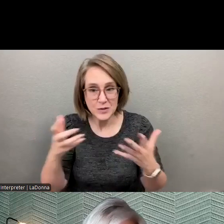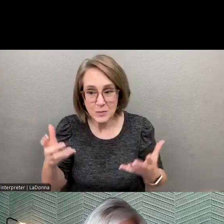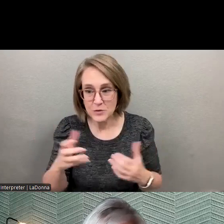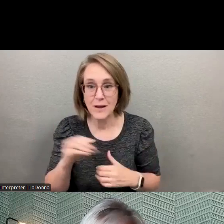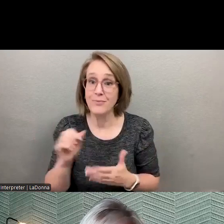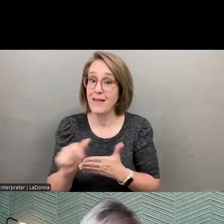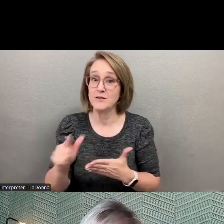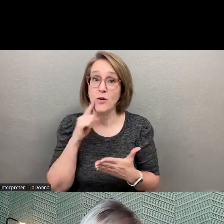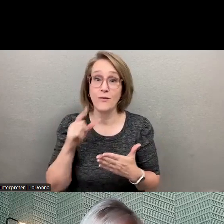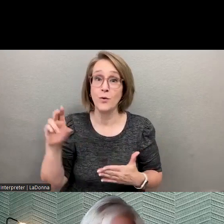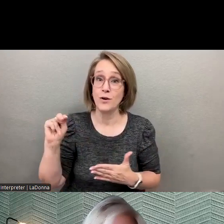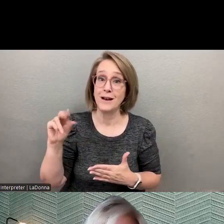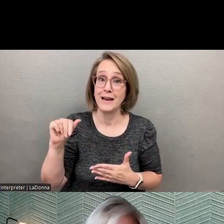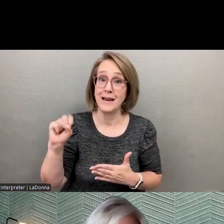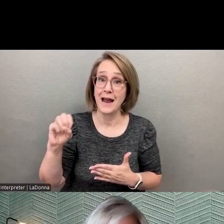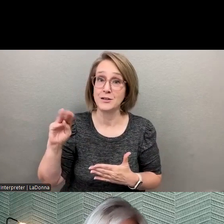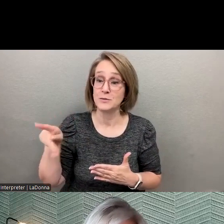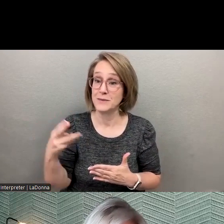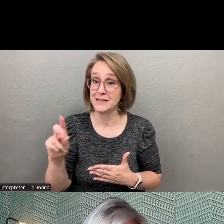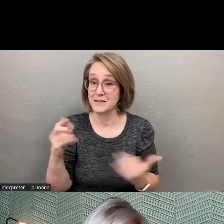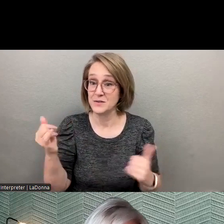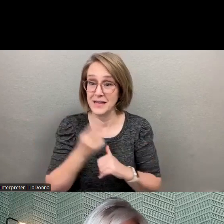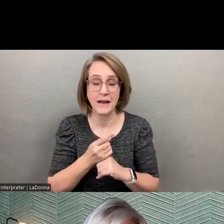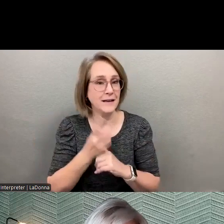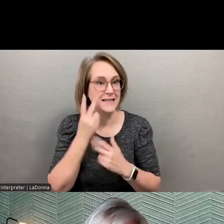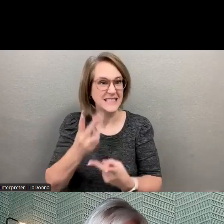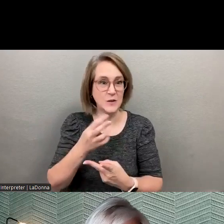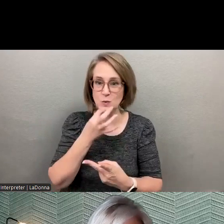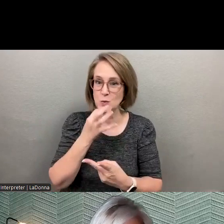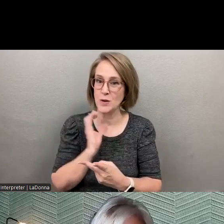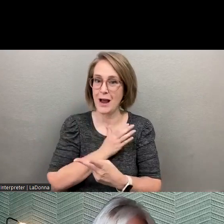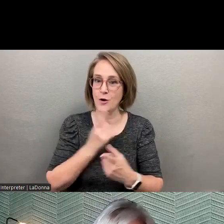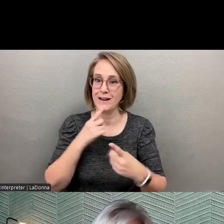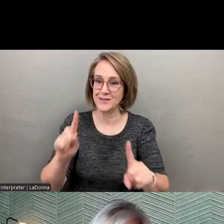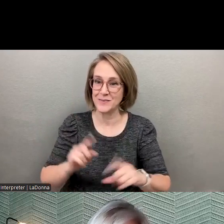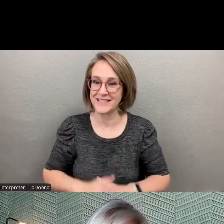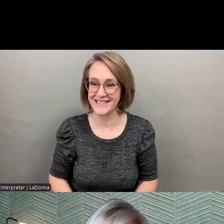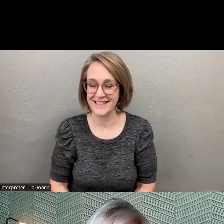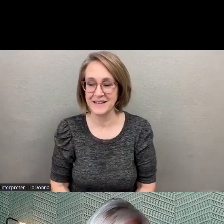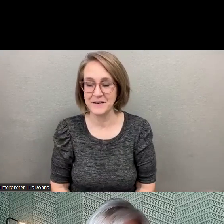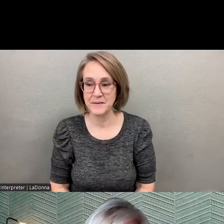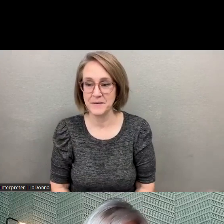that's all we have from Nashville today. But be sure and look for our announcements.